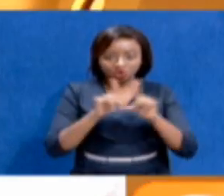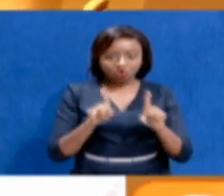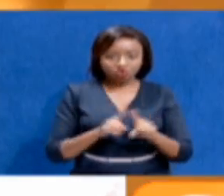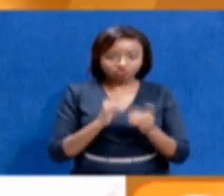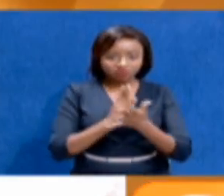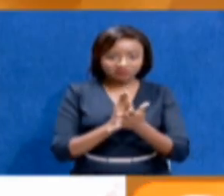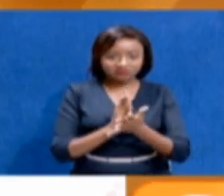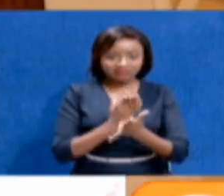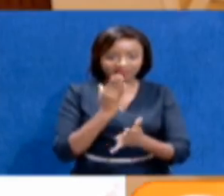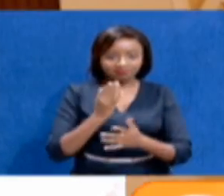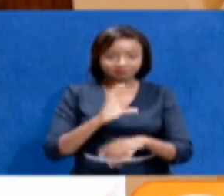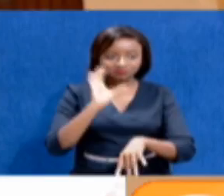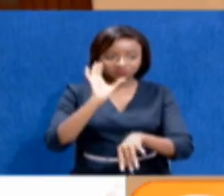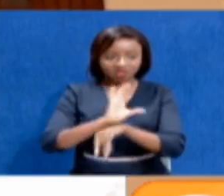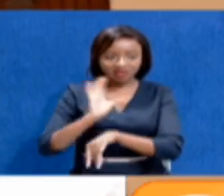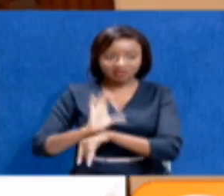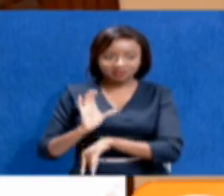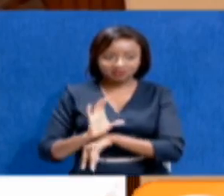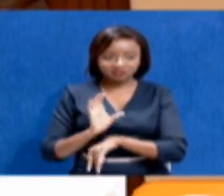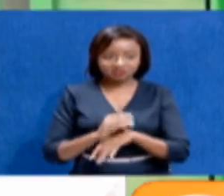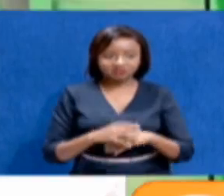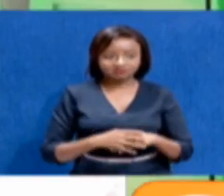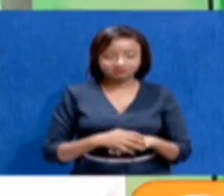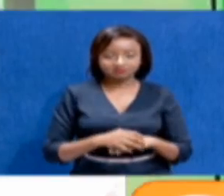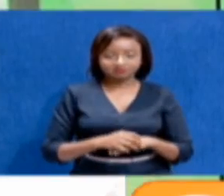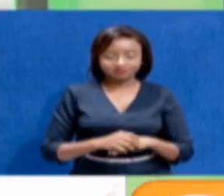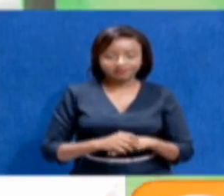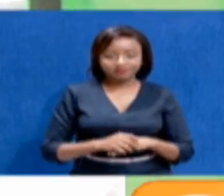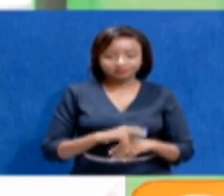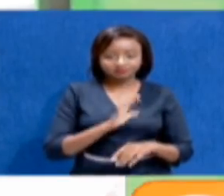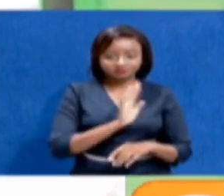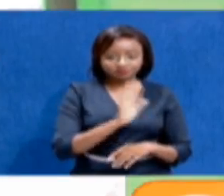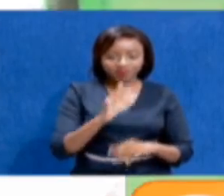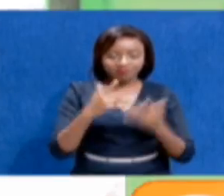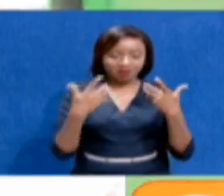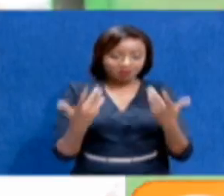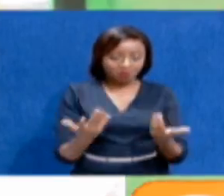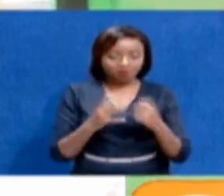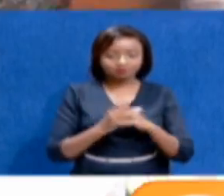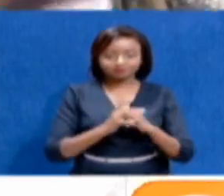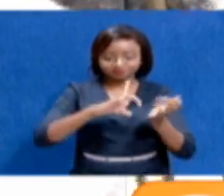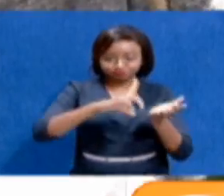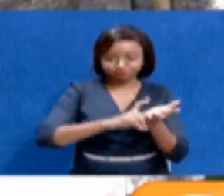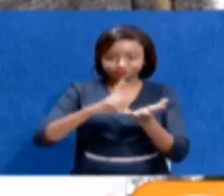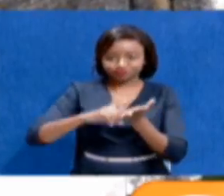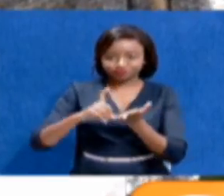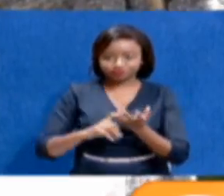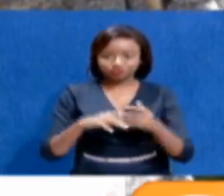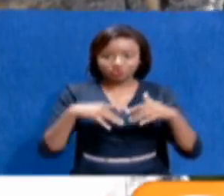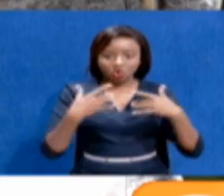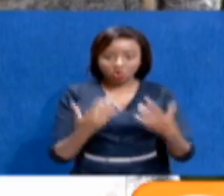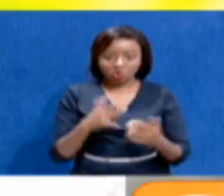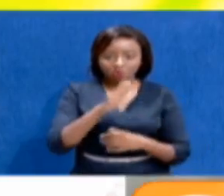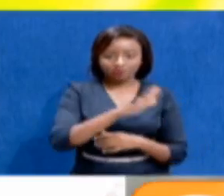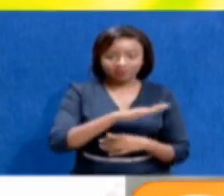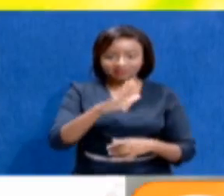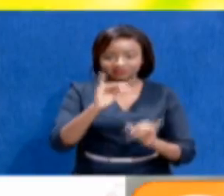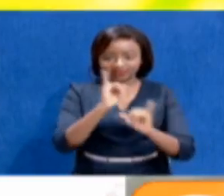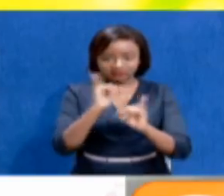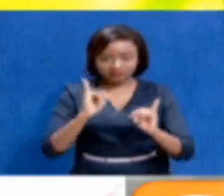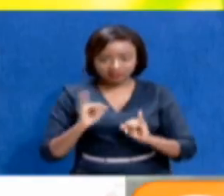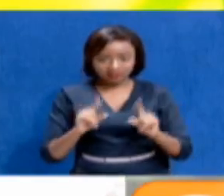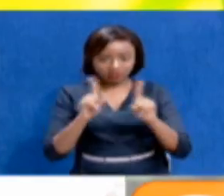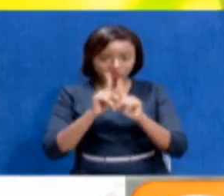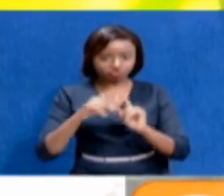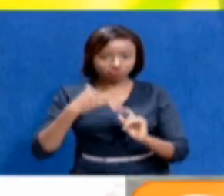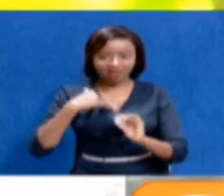of churches and mosques have begun effecting safety measures, such as installing sanitizing booths, hand washing points, and acquiring equipment to